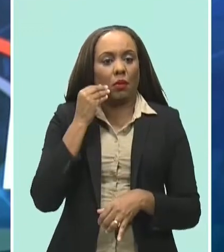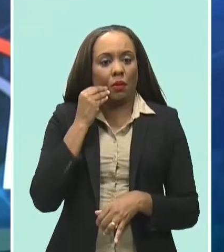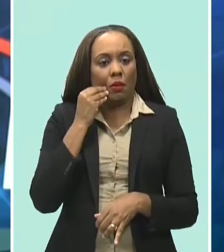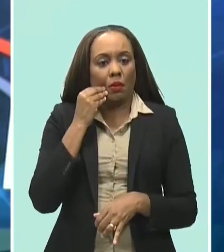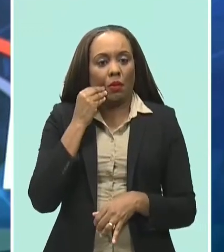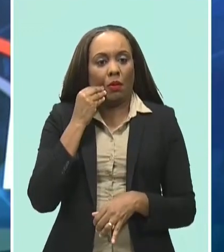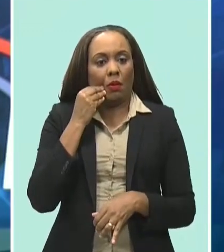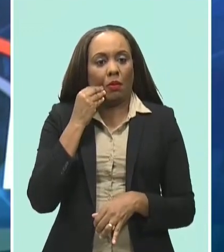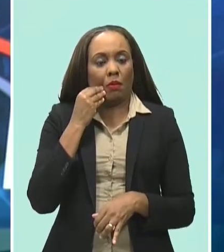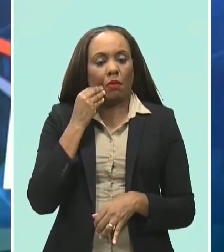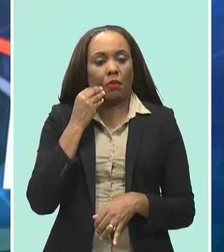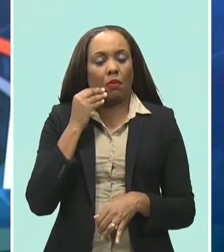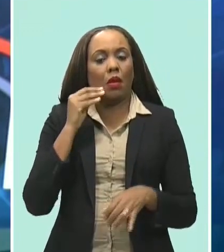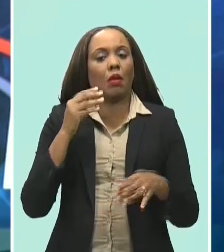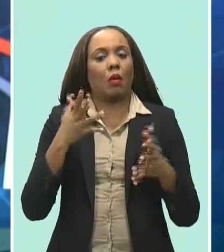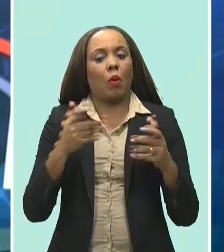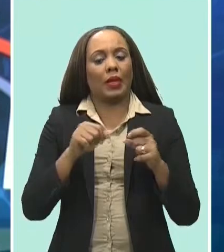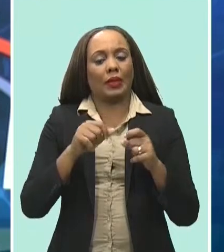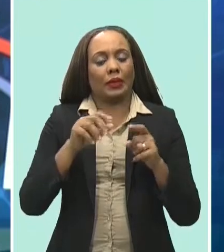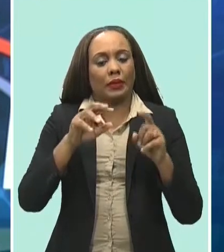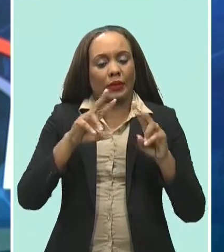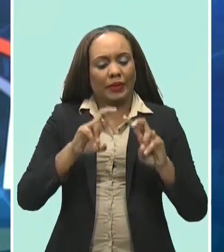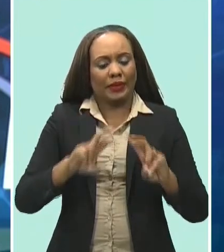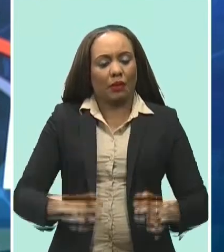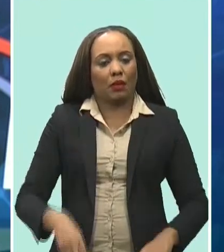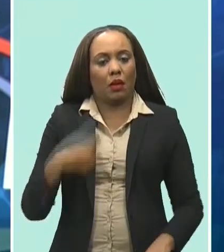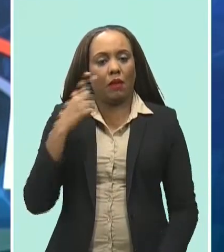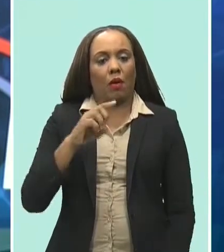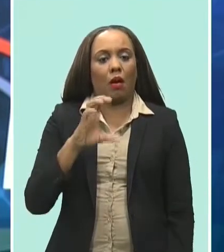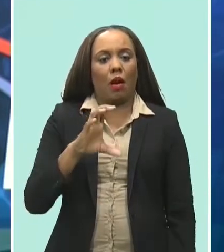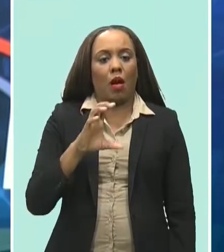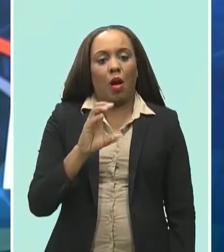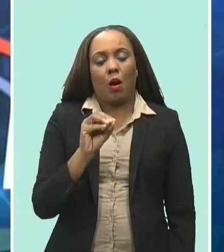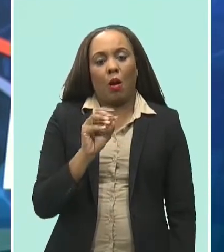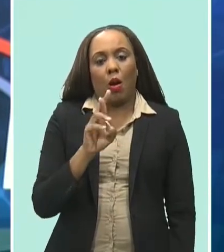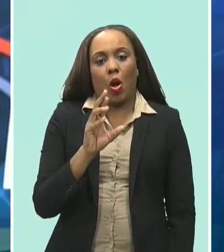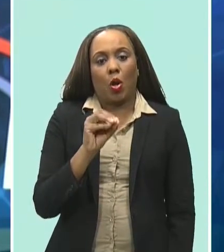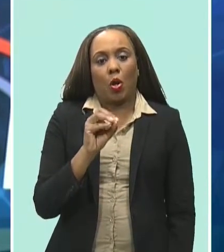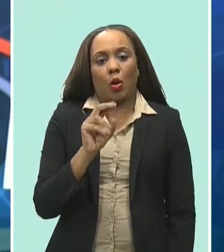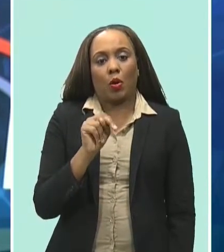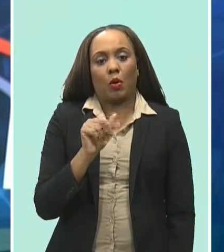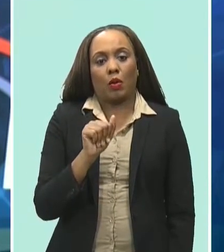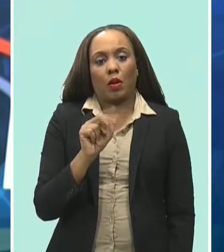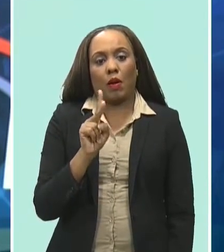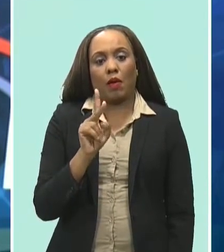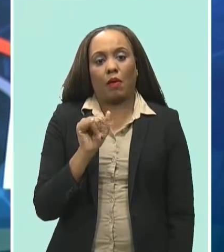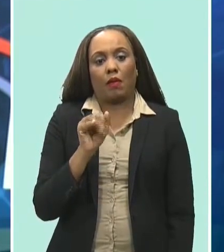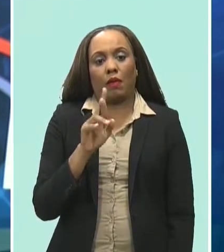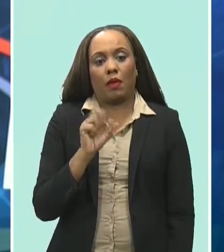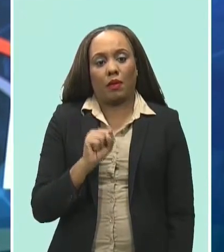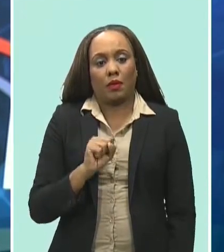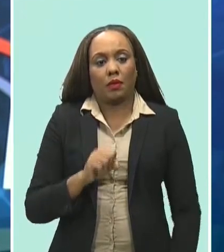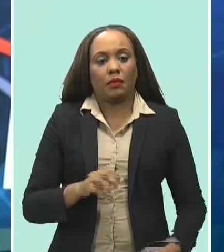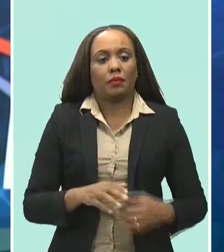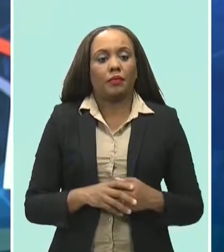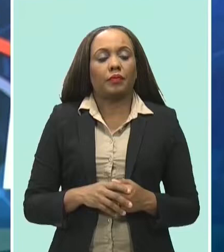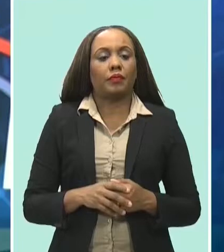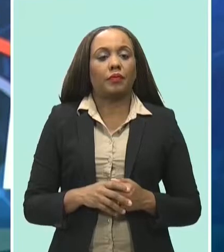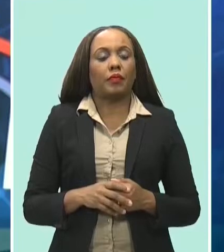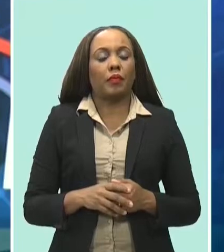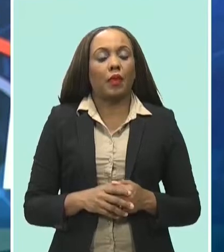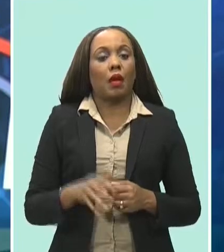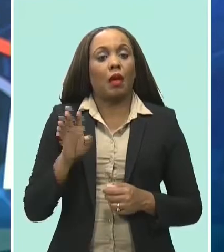regions impacted by the novel coronavirus. Stats provided by the Ministry of Health and Wellness indicate that 44 people